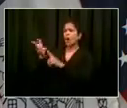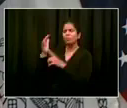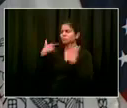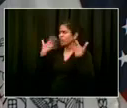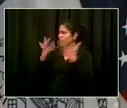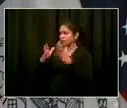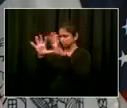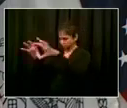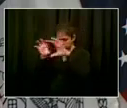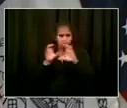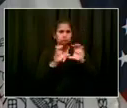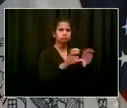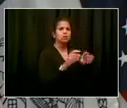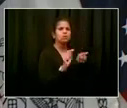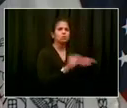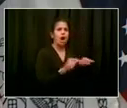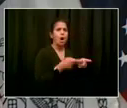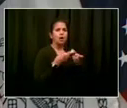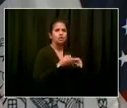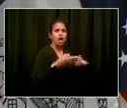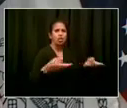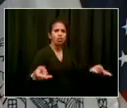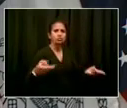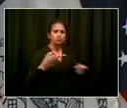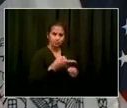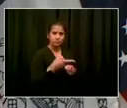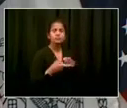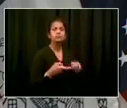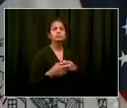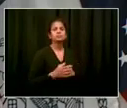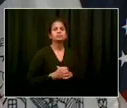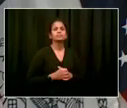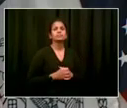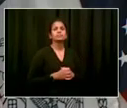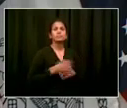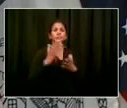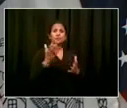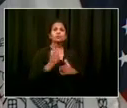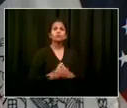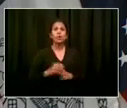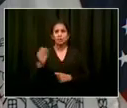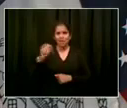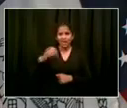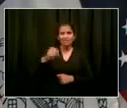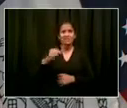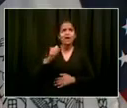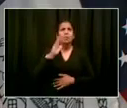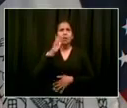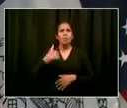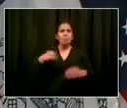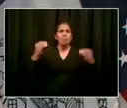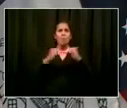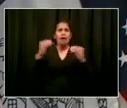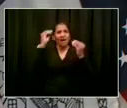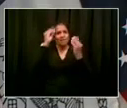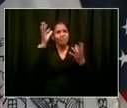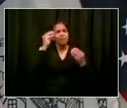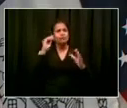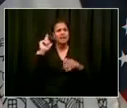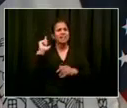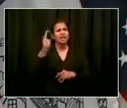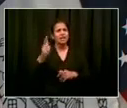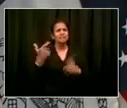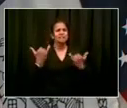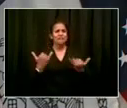closing down those facilities. So yes, there will be more, and the specifics are being worked through right now.